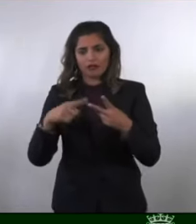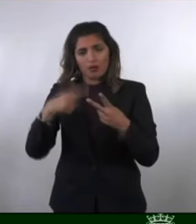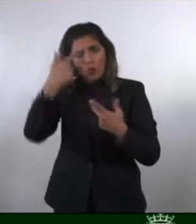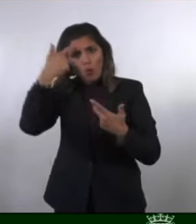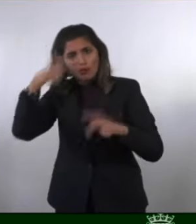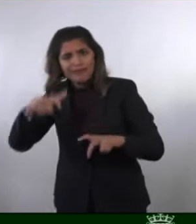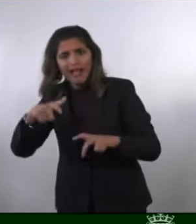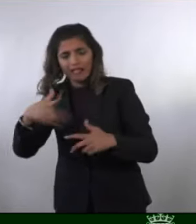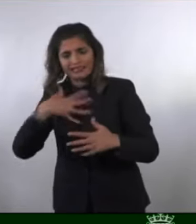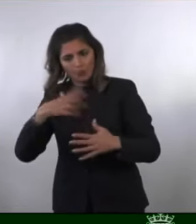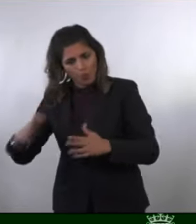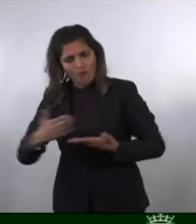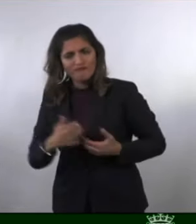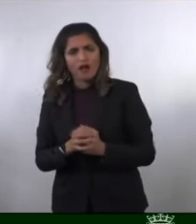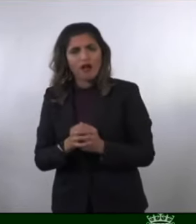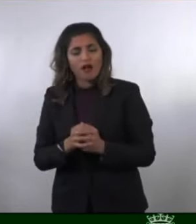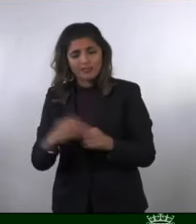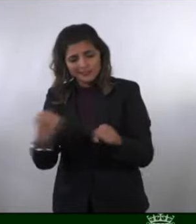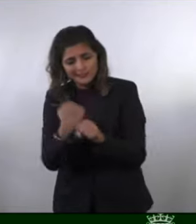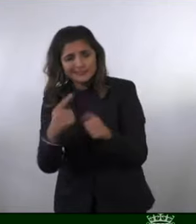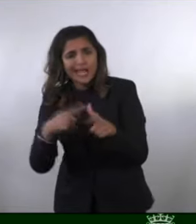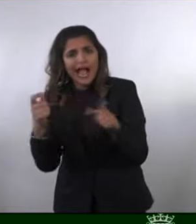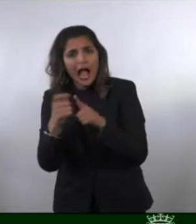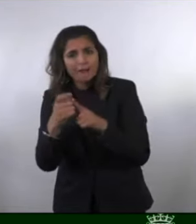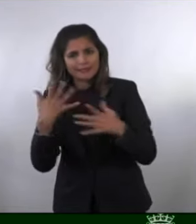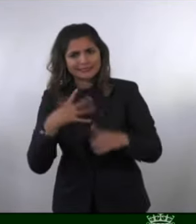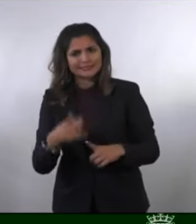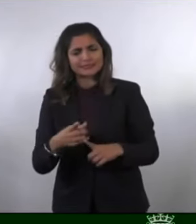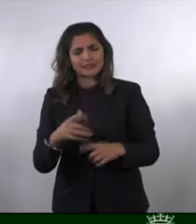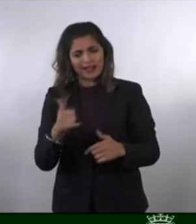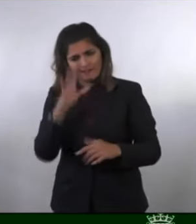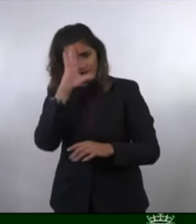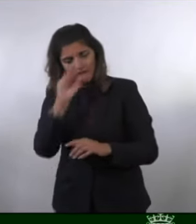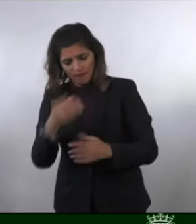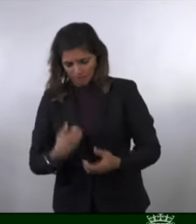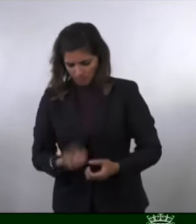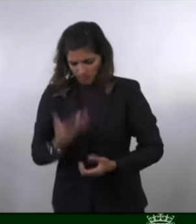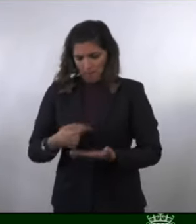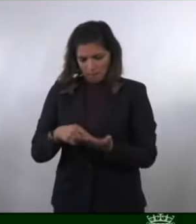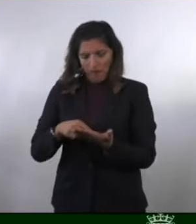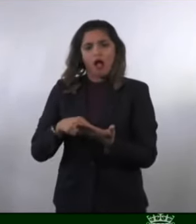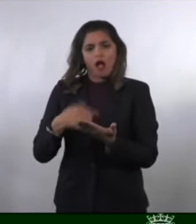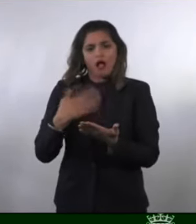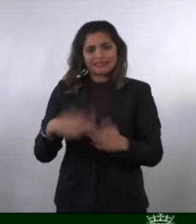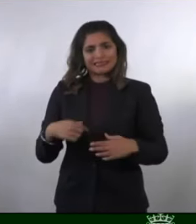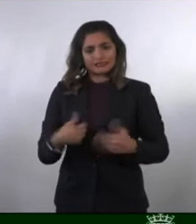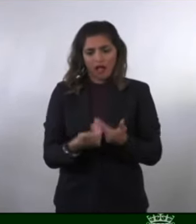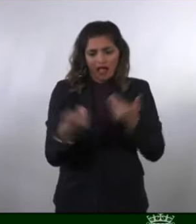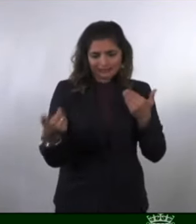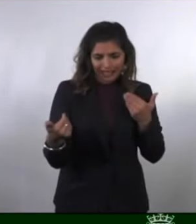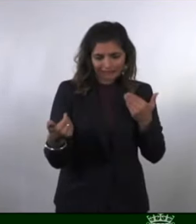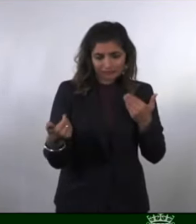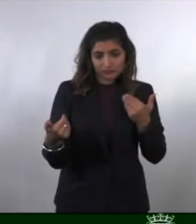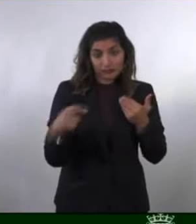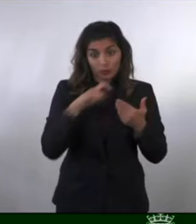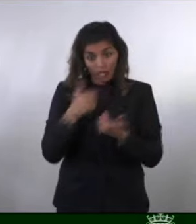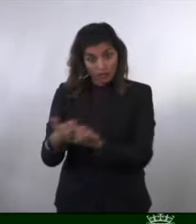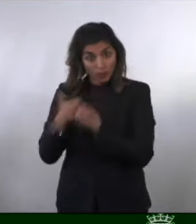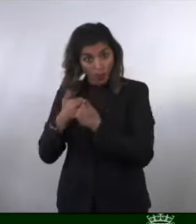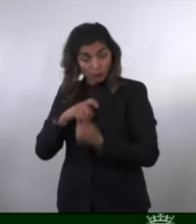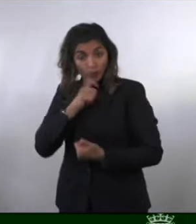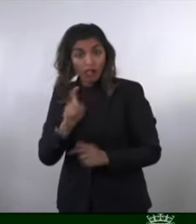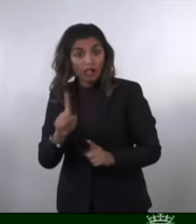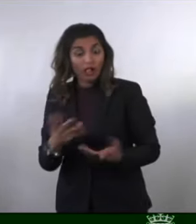needed, fix the app so that people told to self-isolate via the app can now qualify for support? And will the government